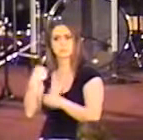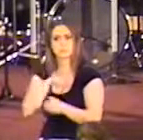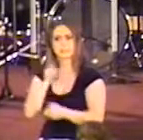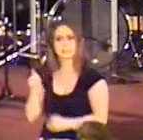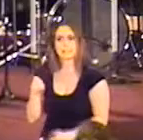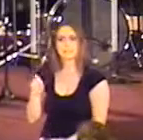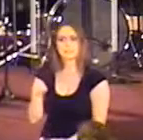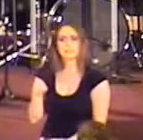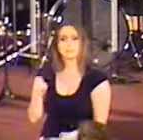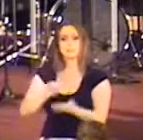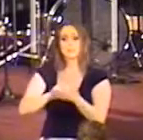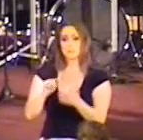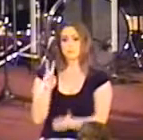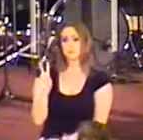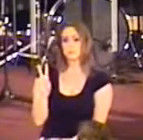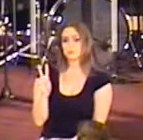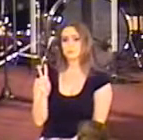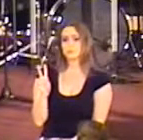Look at verse 2.